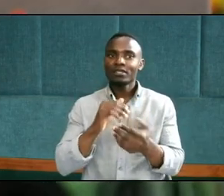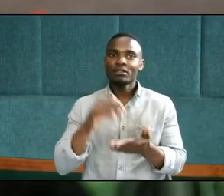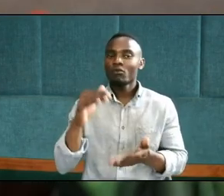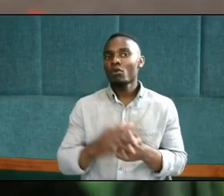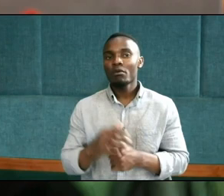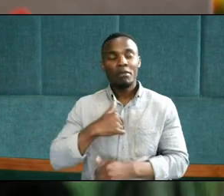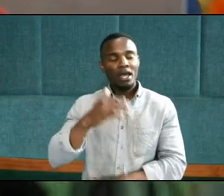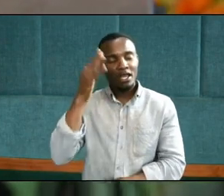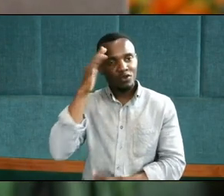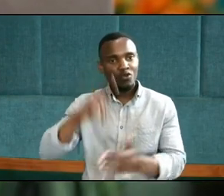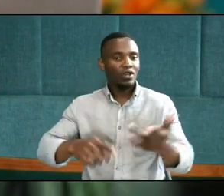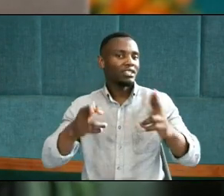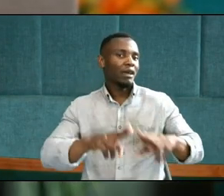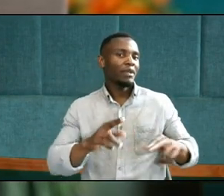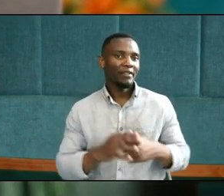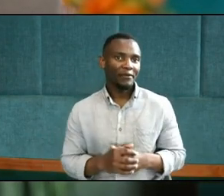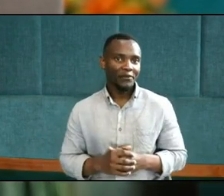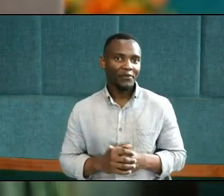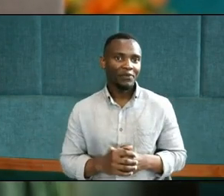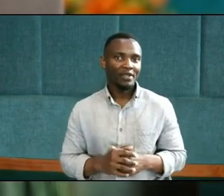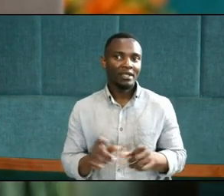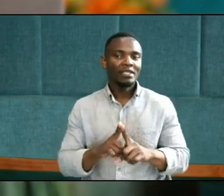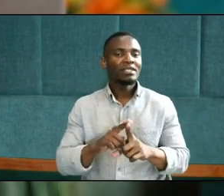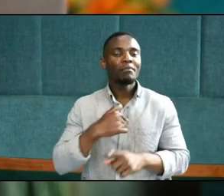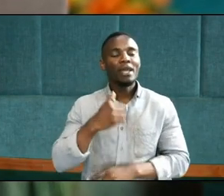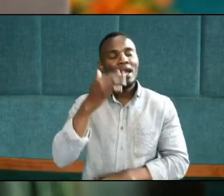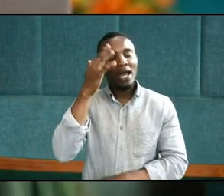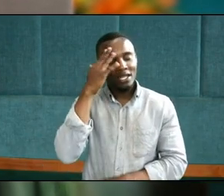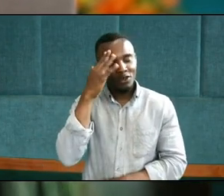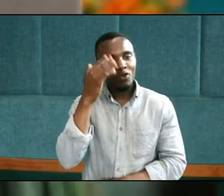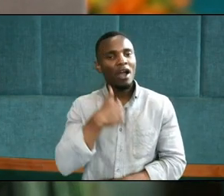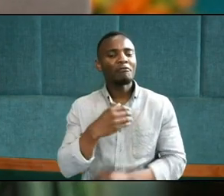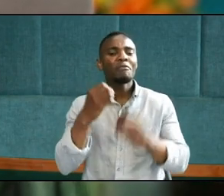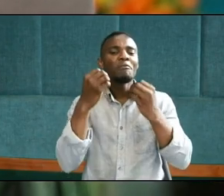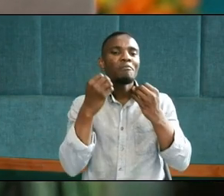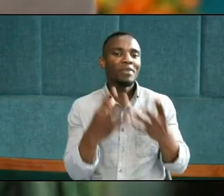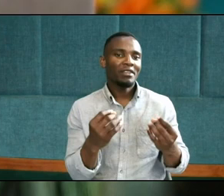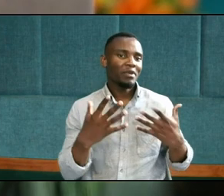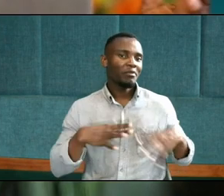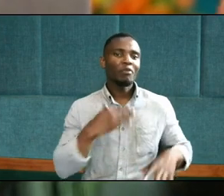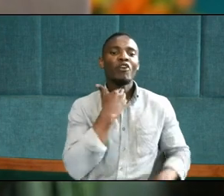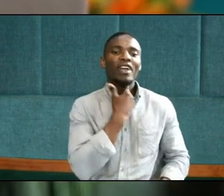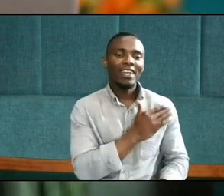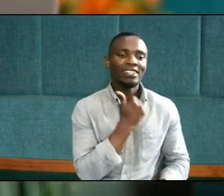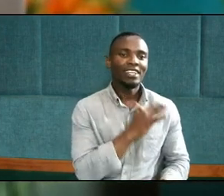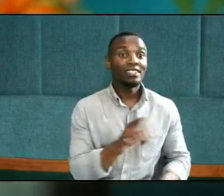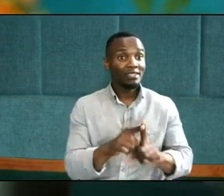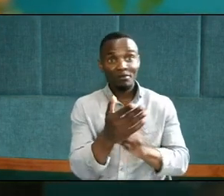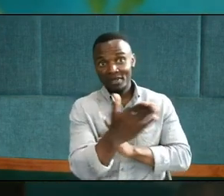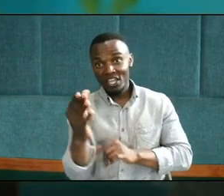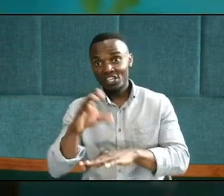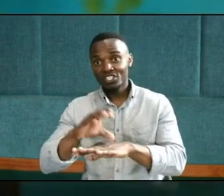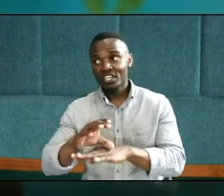on. I know there's a lot of hate going on among us people. Even among us members of the